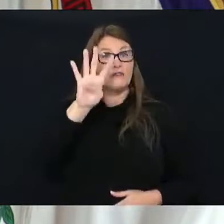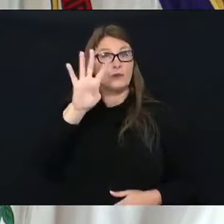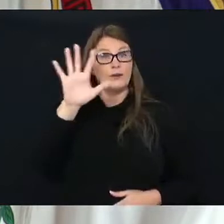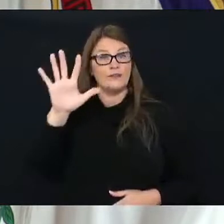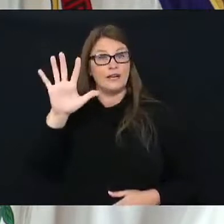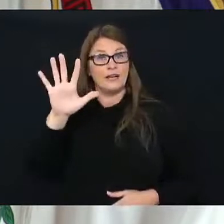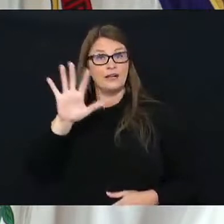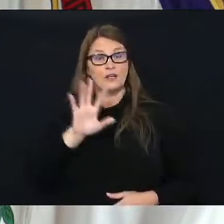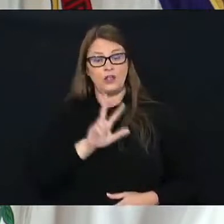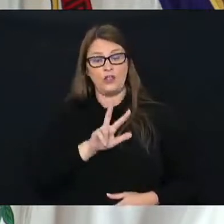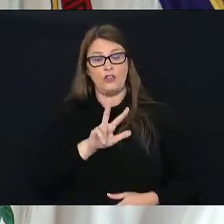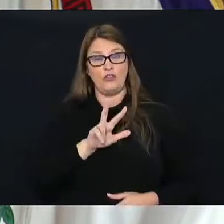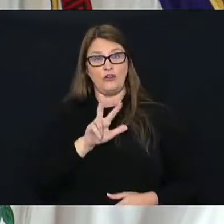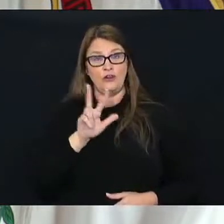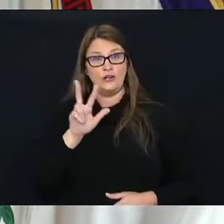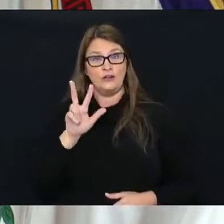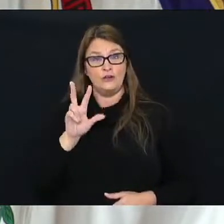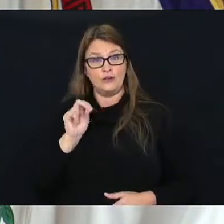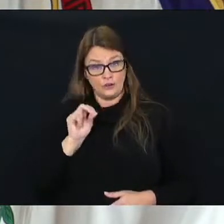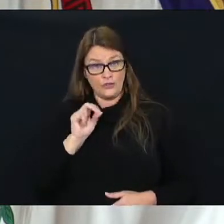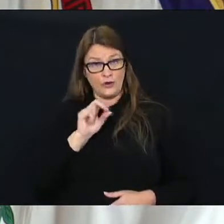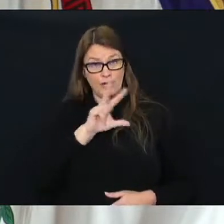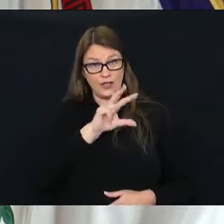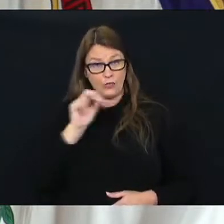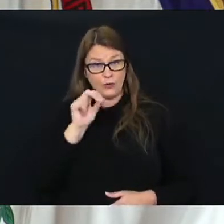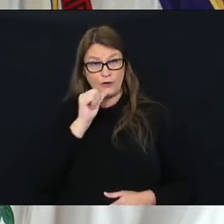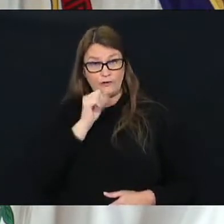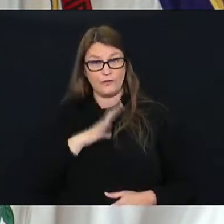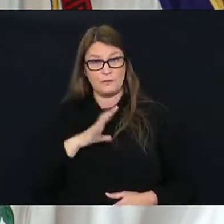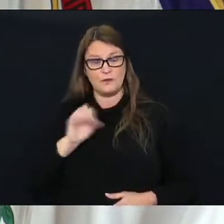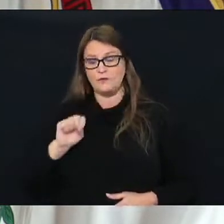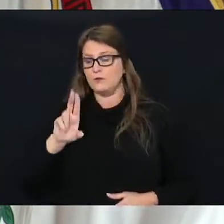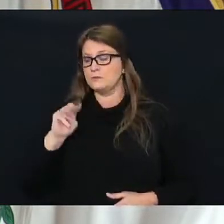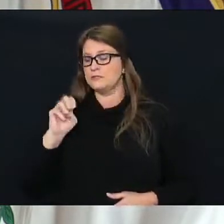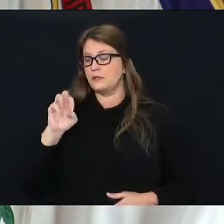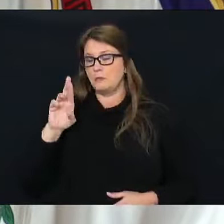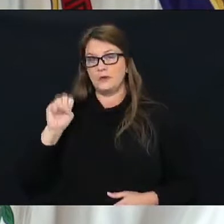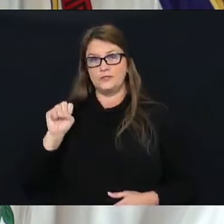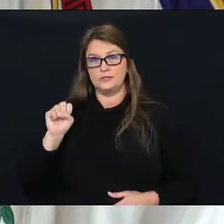5,545th death, a 30-year-old female from Summers County.